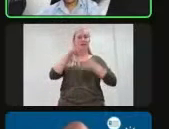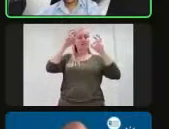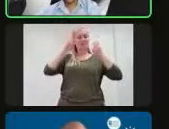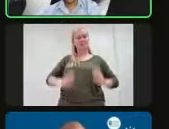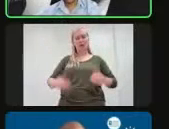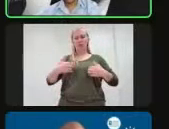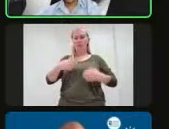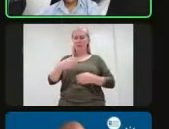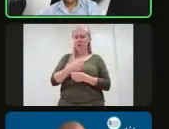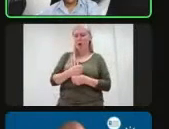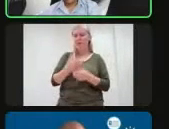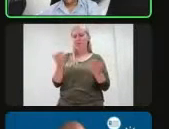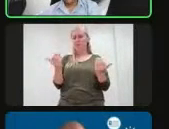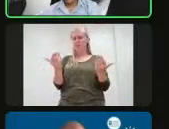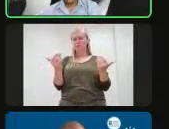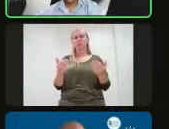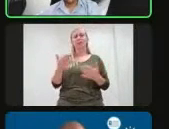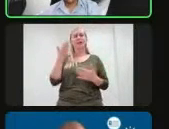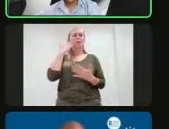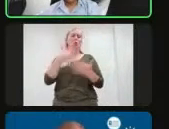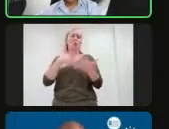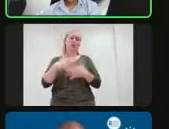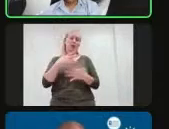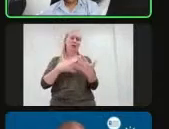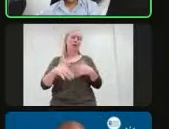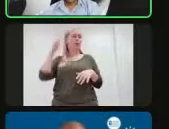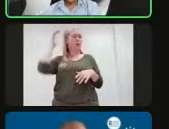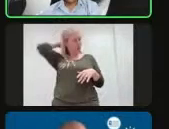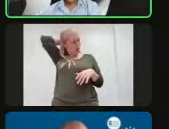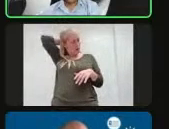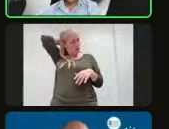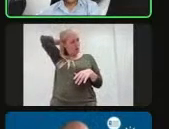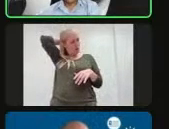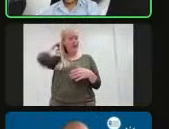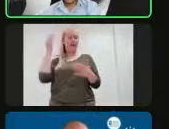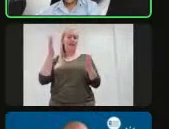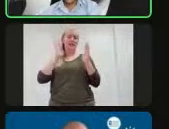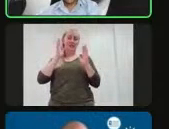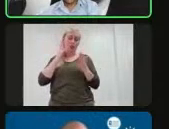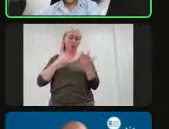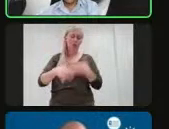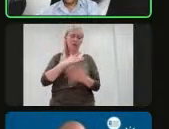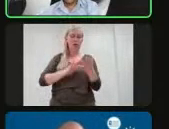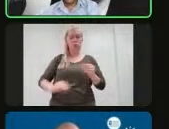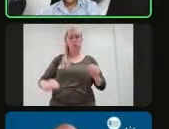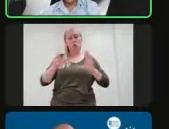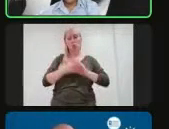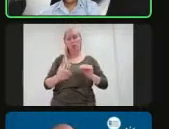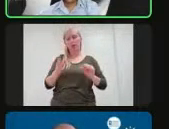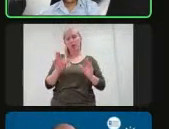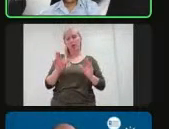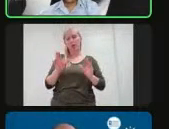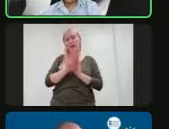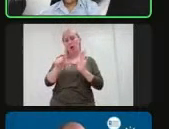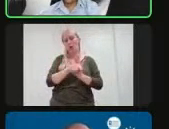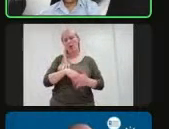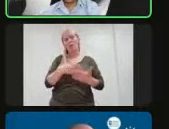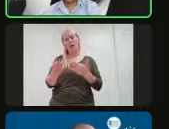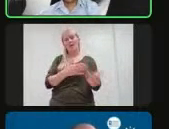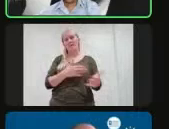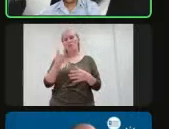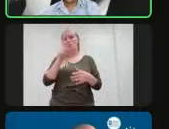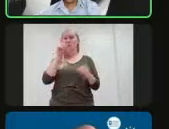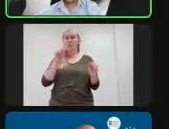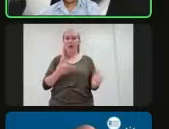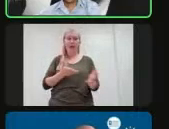of coffee and get to know each other, get to listen to each other's story or whatever it is that you want. Because really we can get